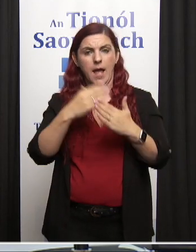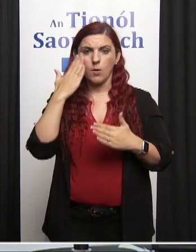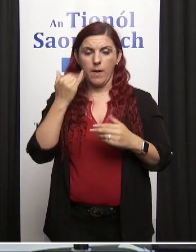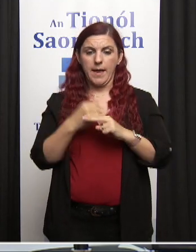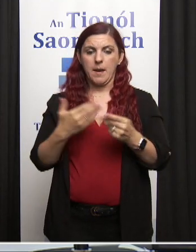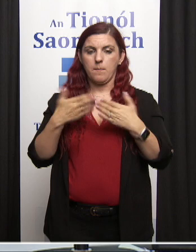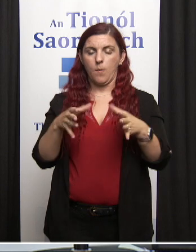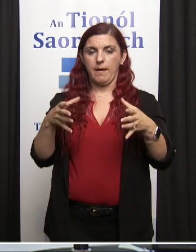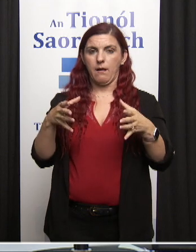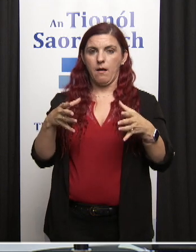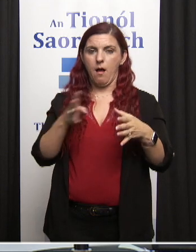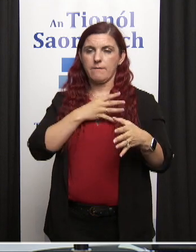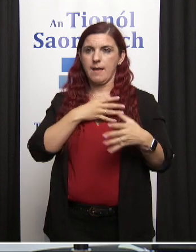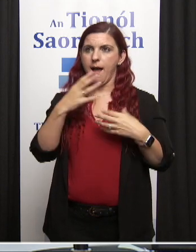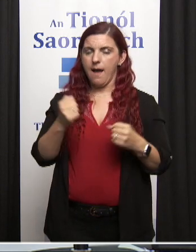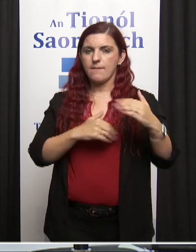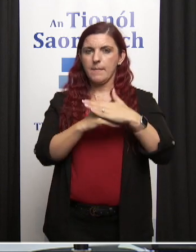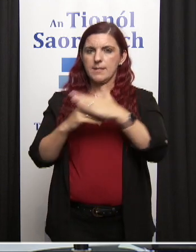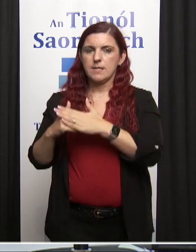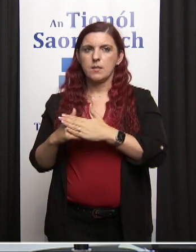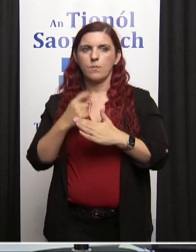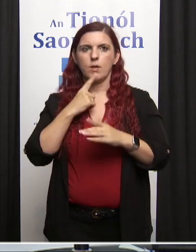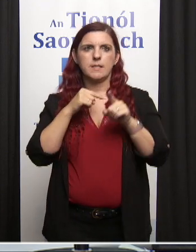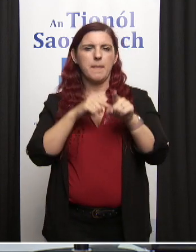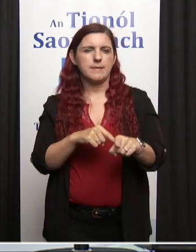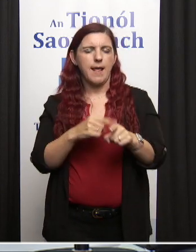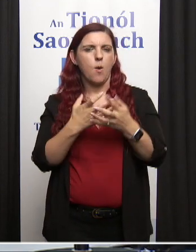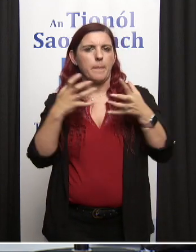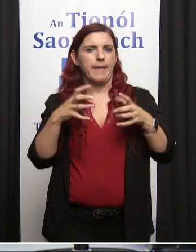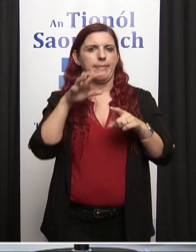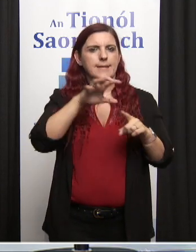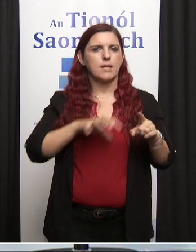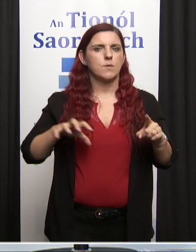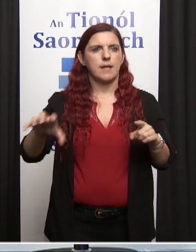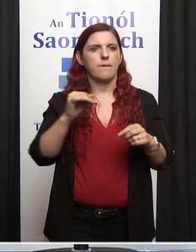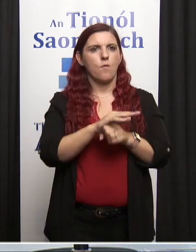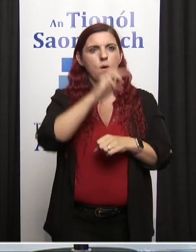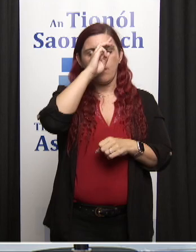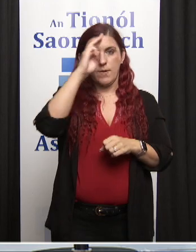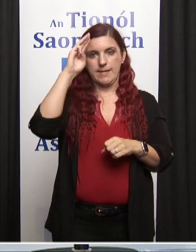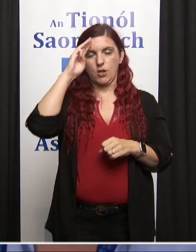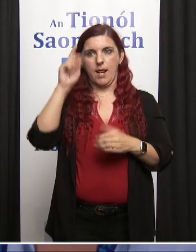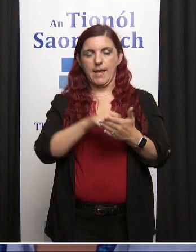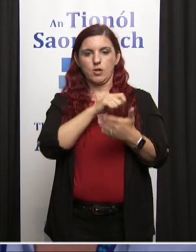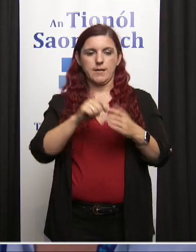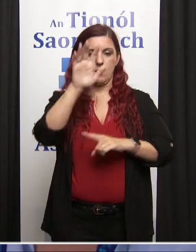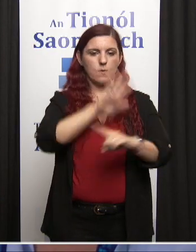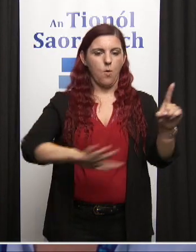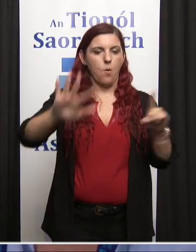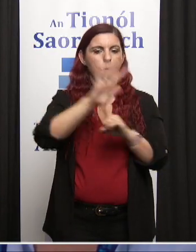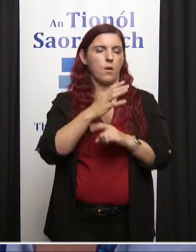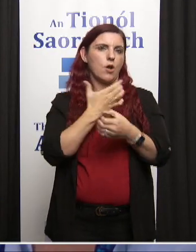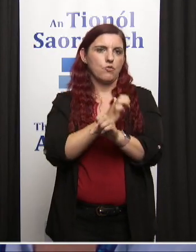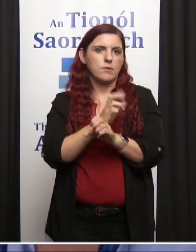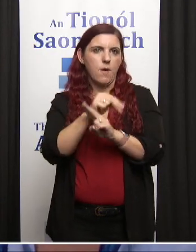campaign spending limits. It tends to depend on the size of the constituency. In a presidential election, it's the whole country, so you're allowed to spend more